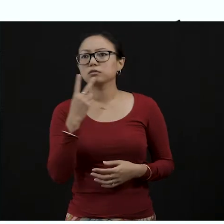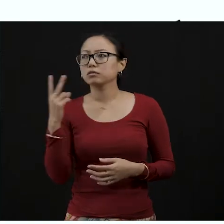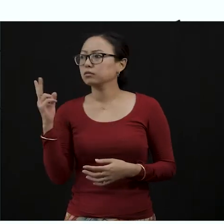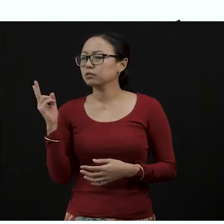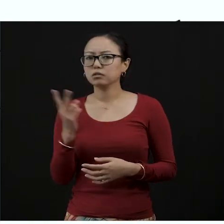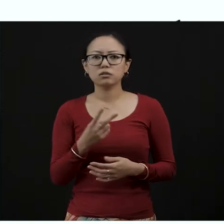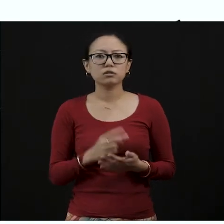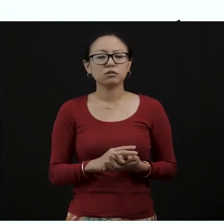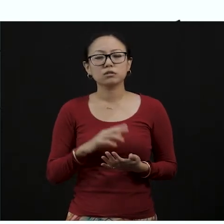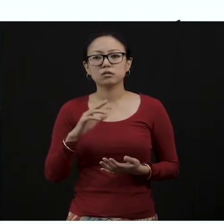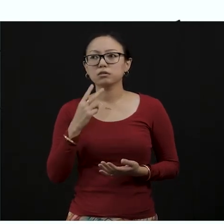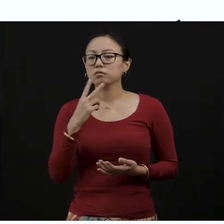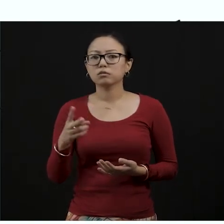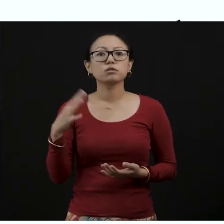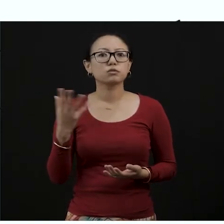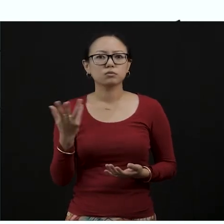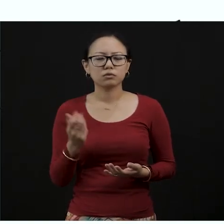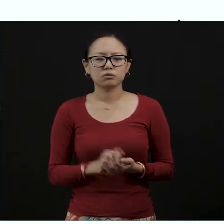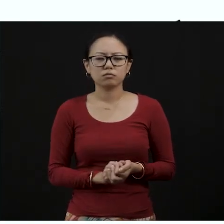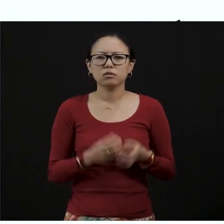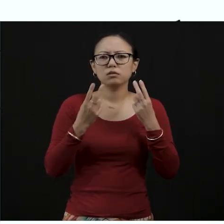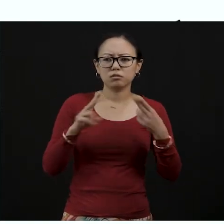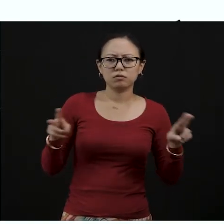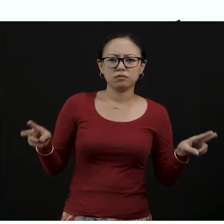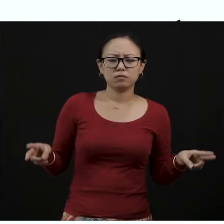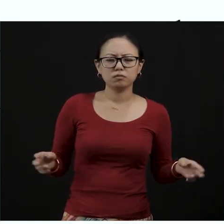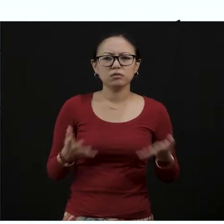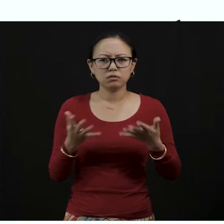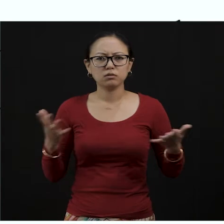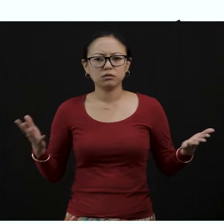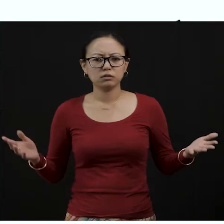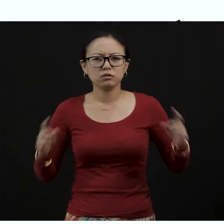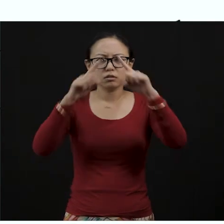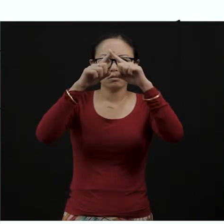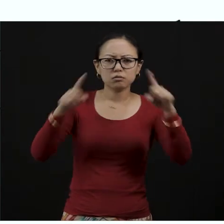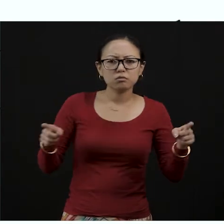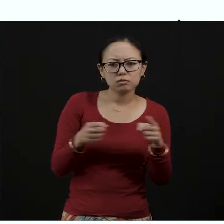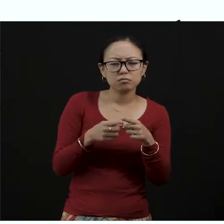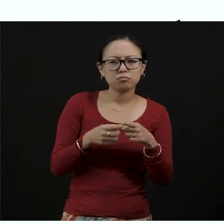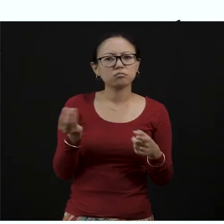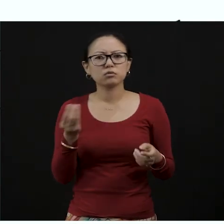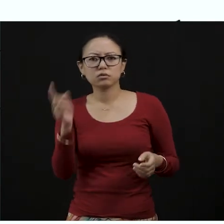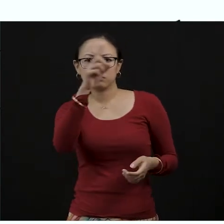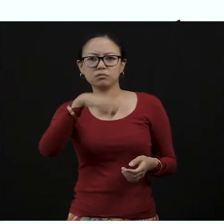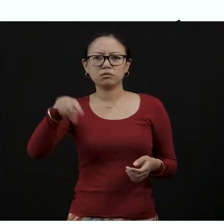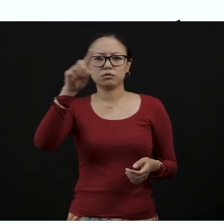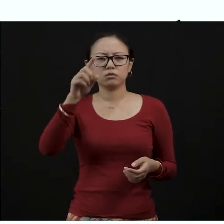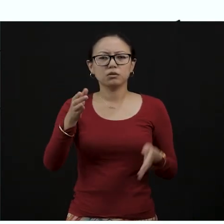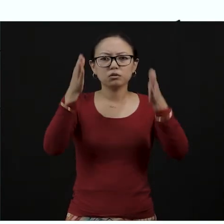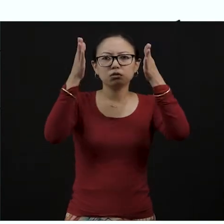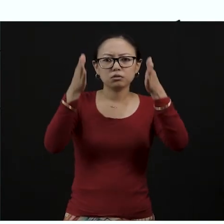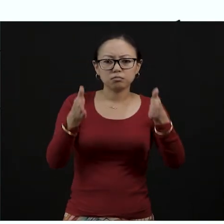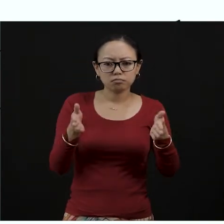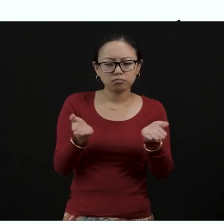your cylindrical shapes will be like LPG gases. So this geometry deals with all those shapes and position